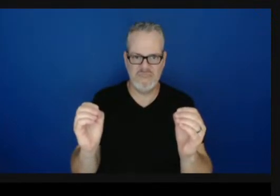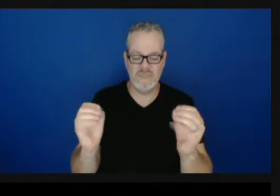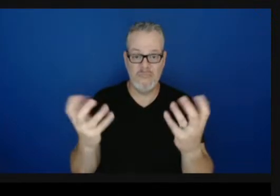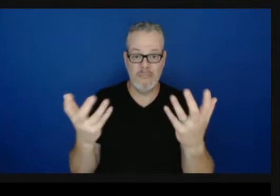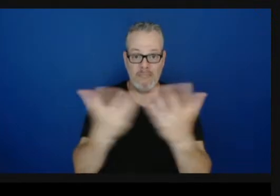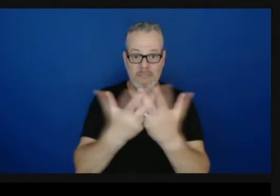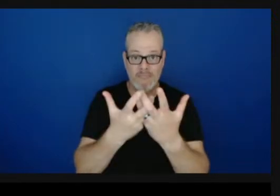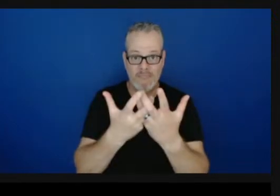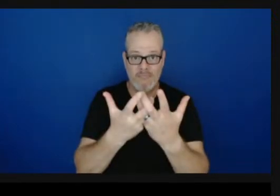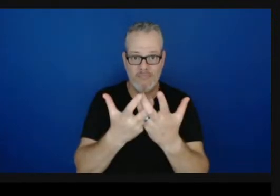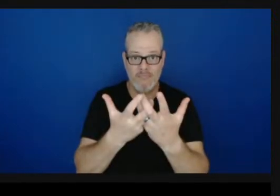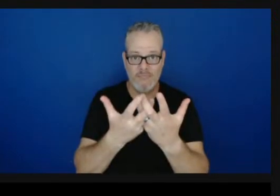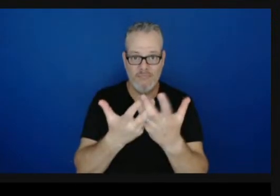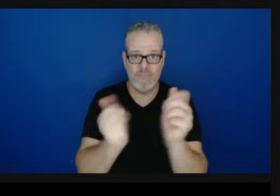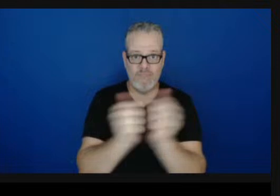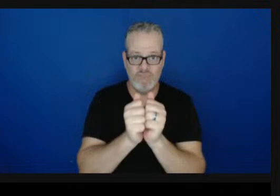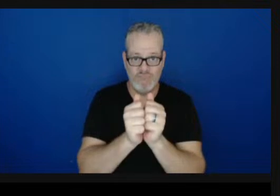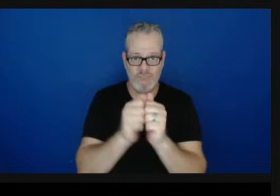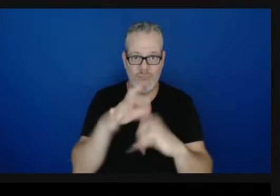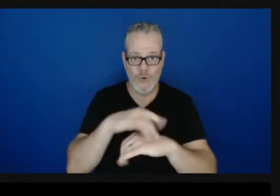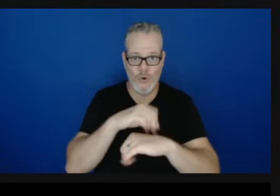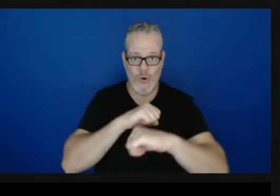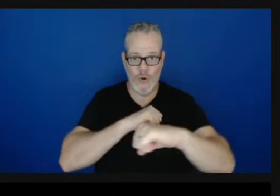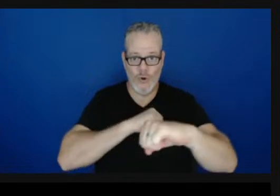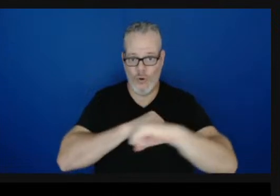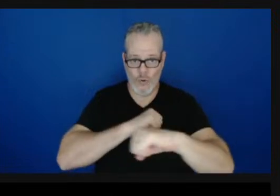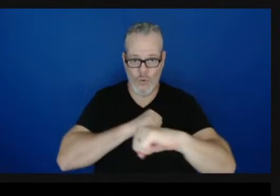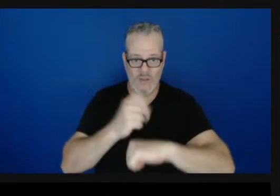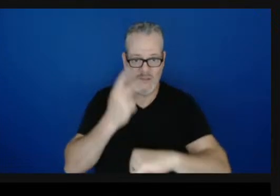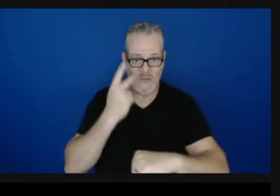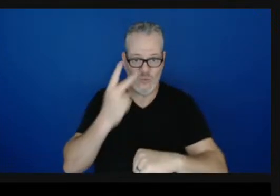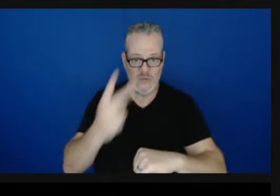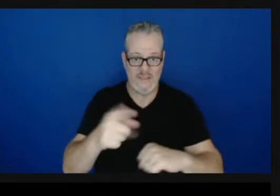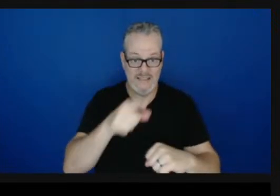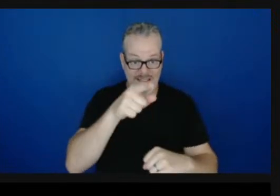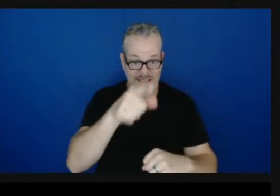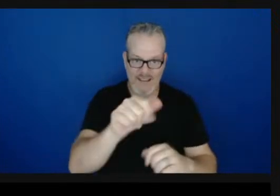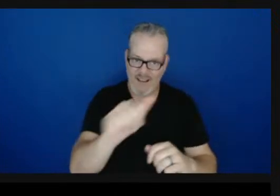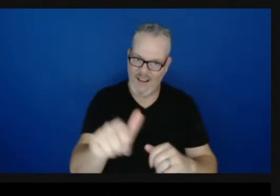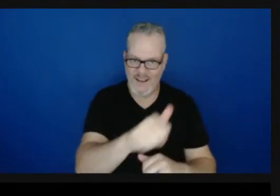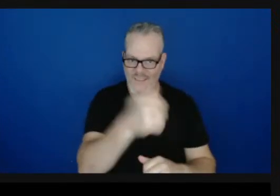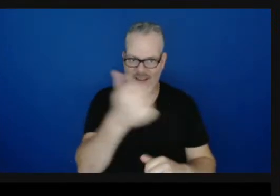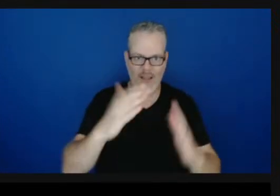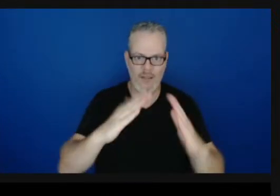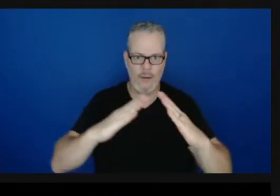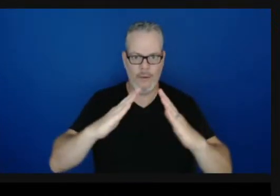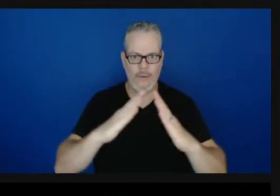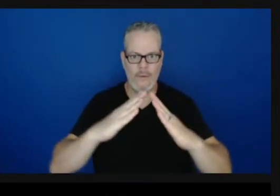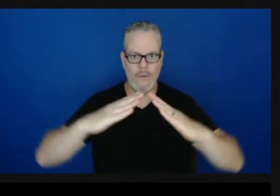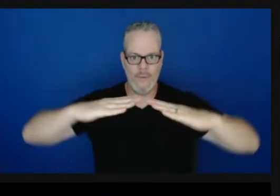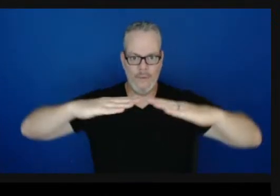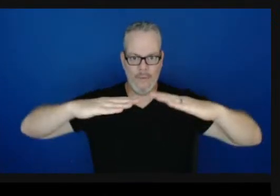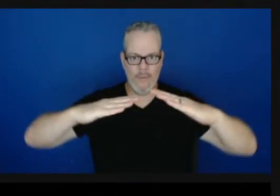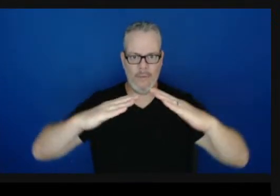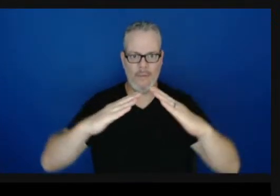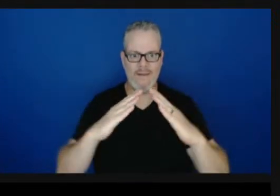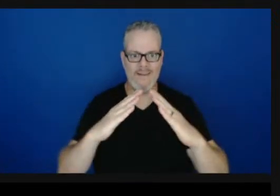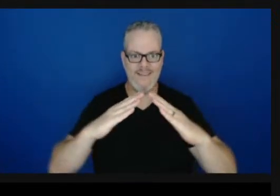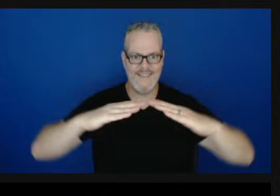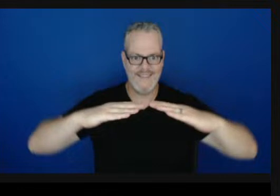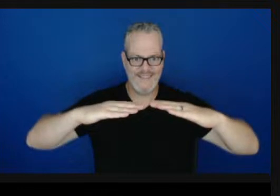earthquakes, here we have another tilt plot we haven't shown you guys. We've turned on